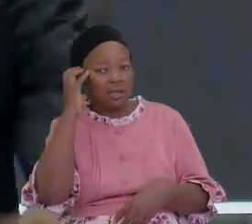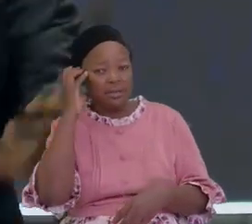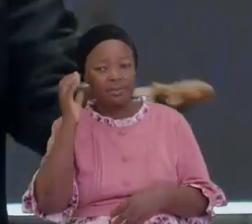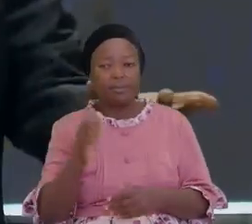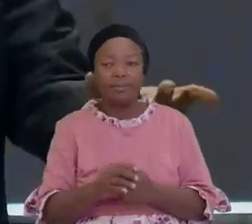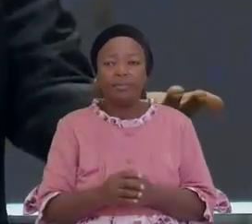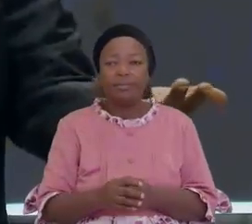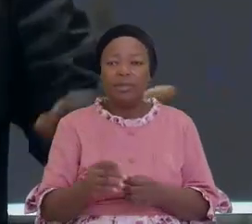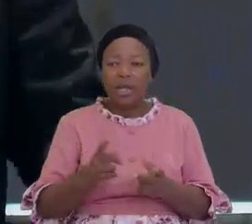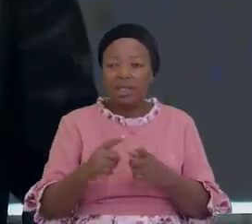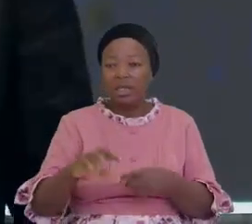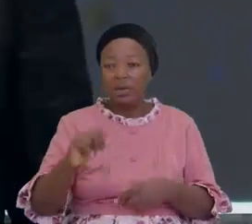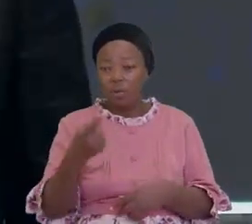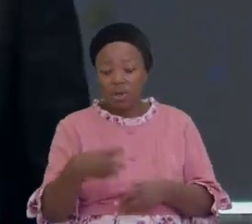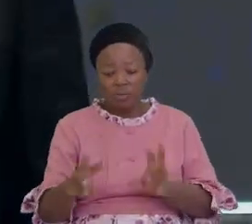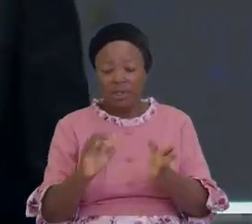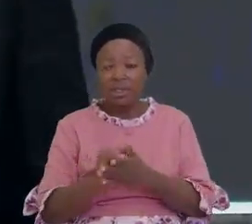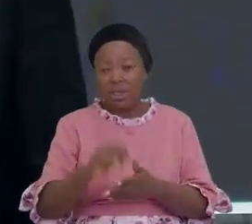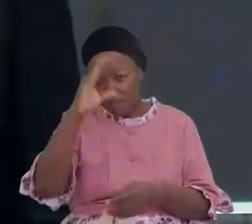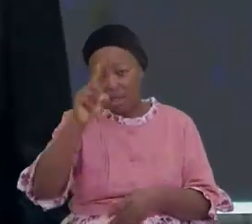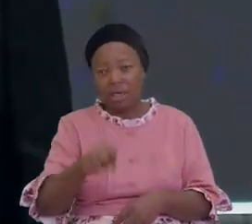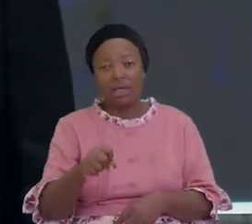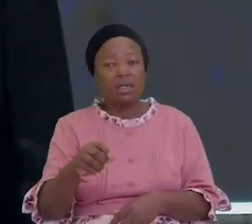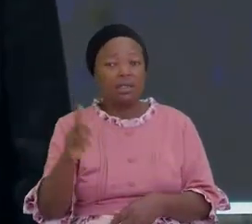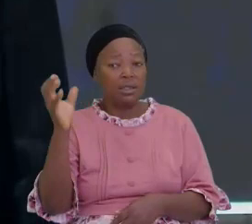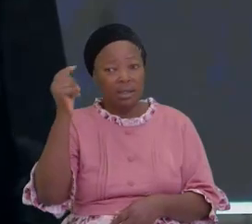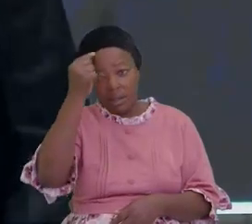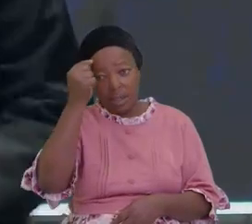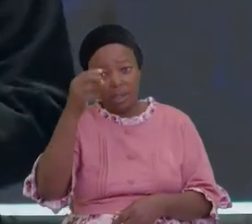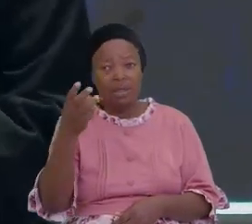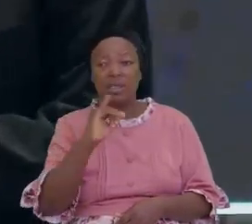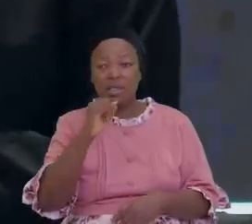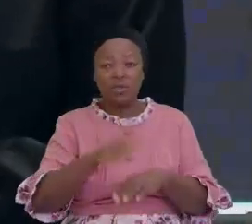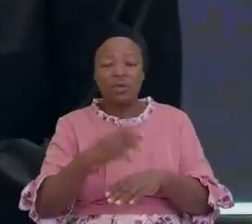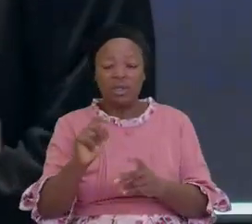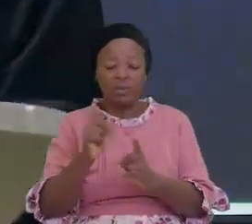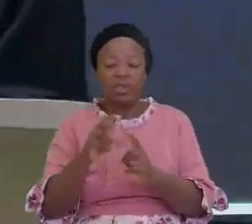And the only way I can think is on the message I heard.